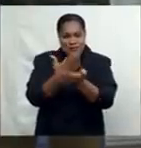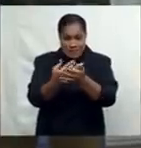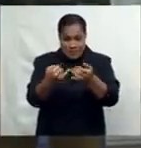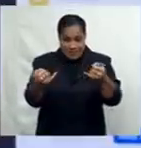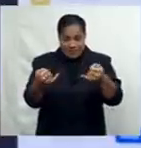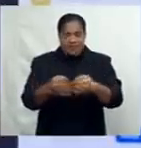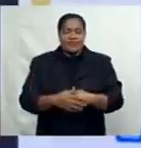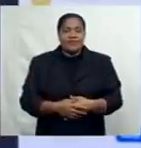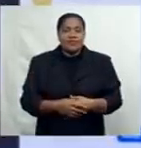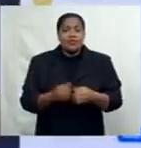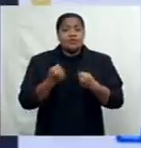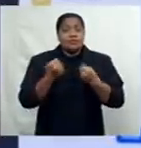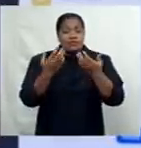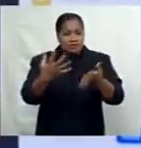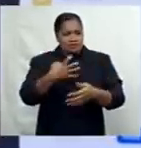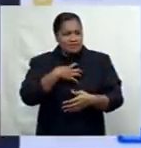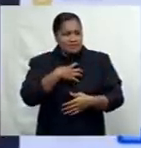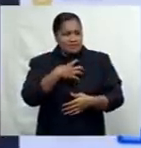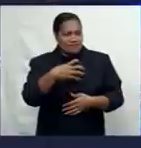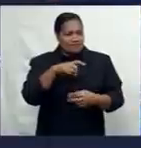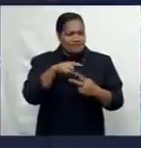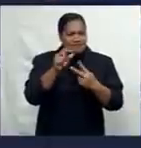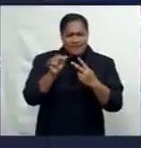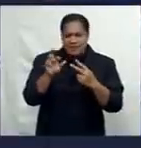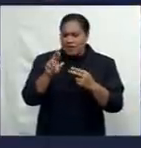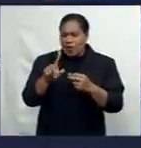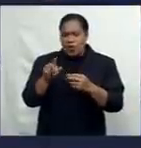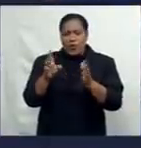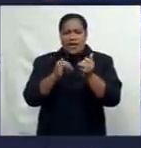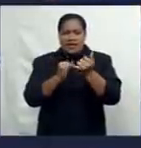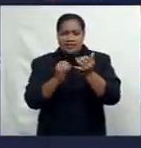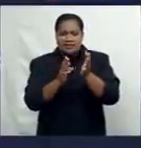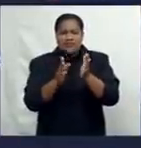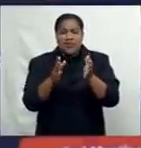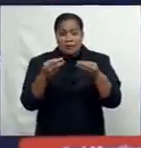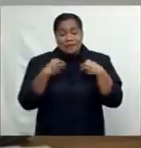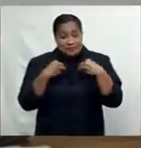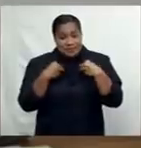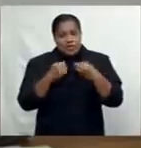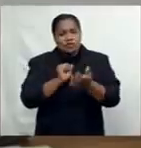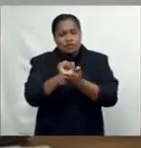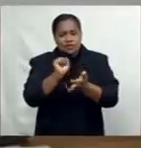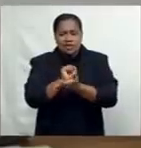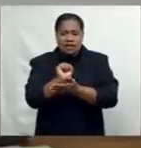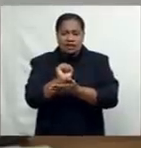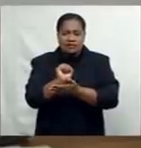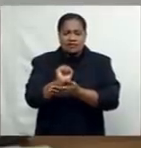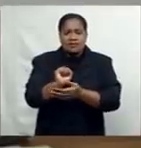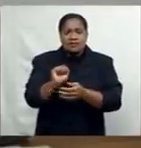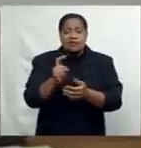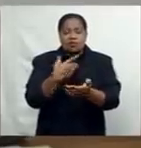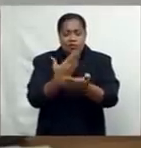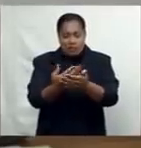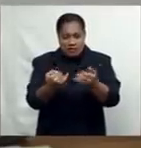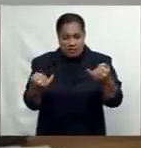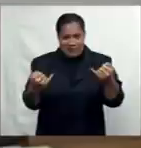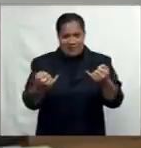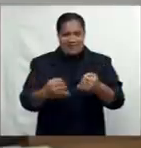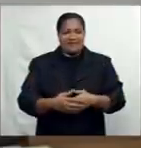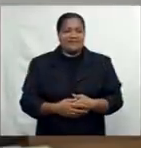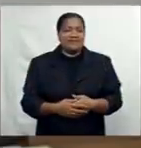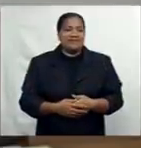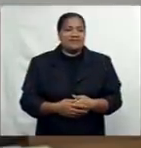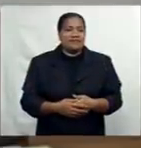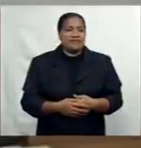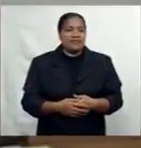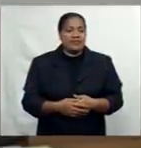more sustainable alternative for MSMEs to advertise and sell their products online. Government obviously saw this as an opportunity. Together with the